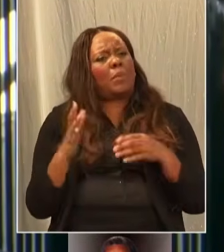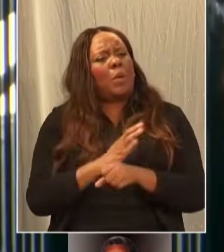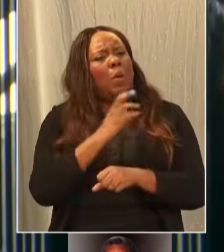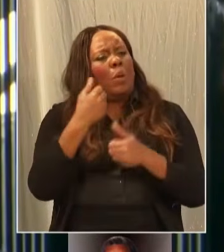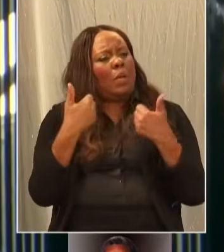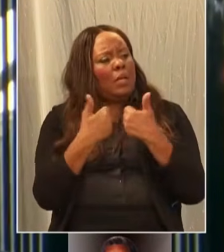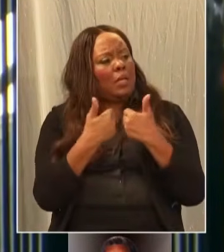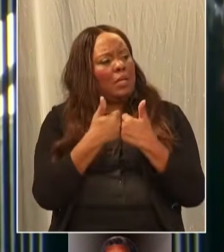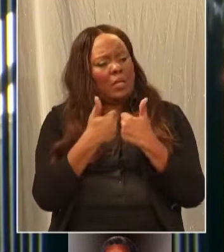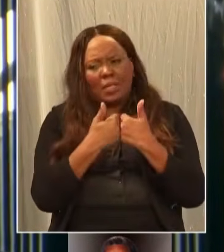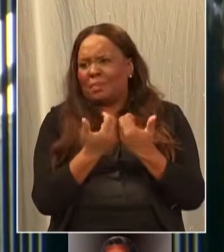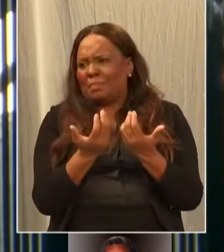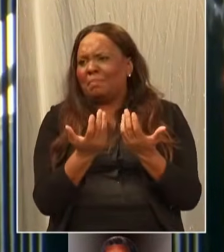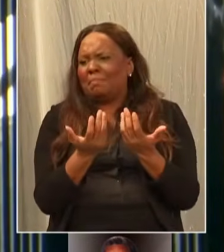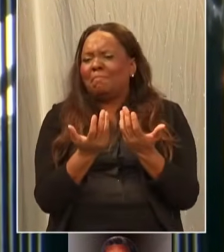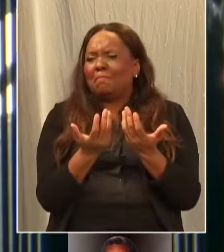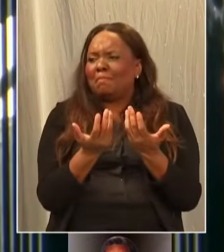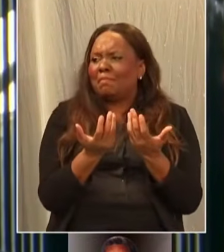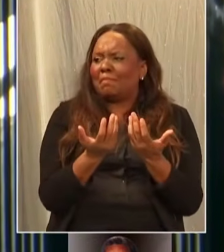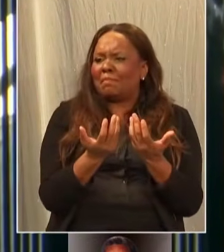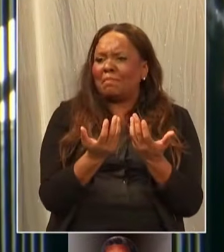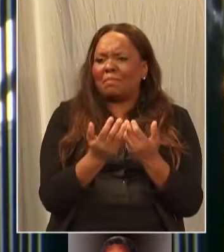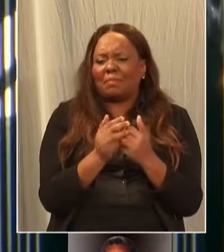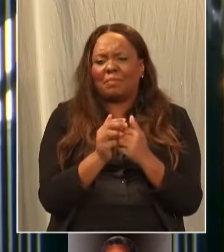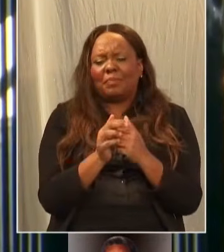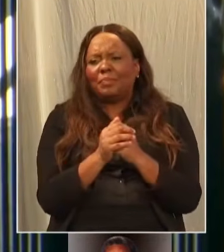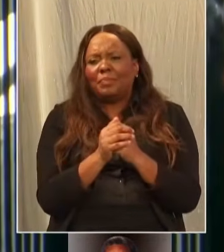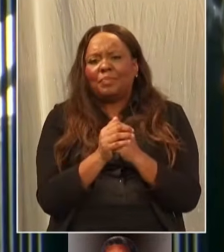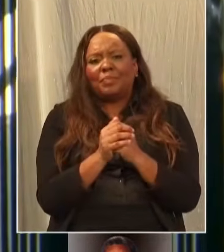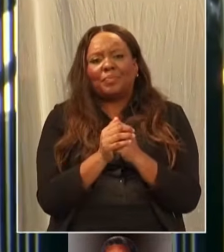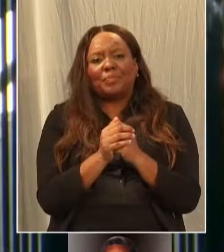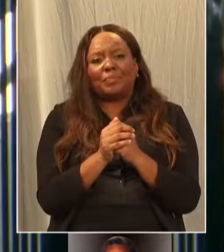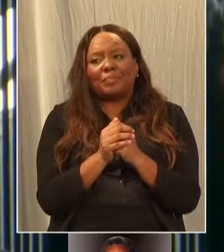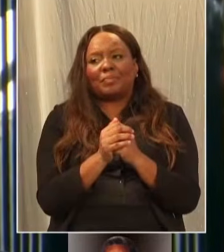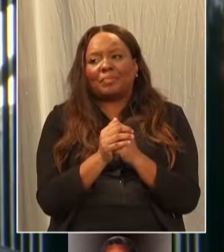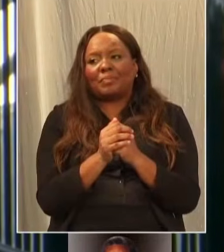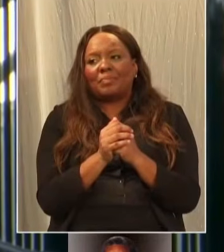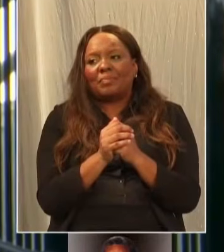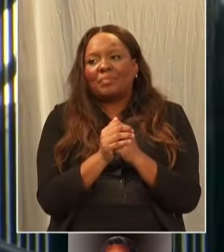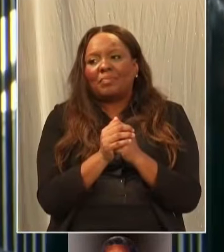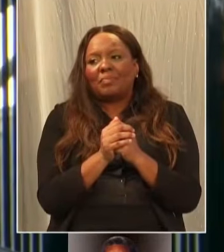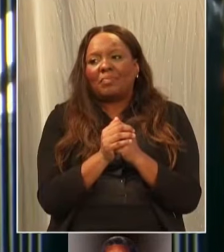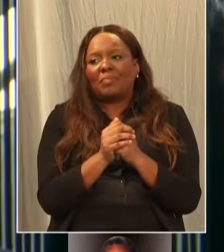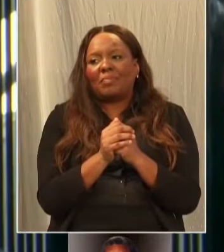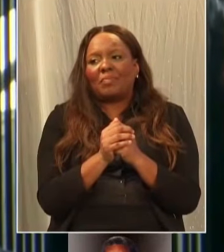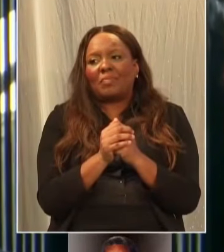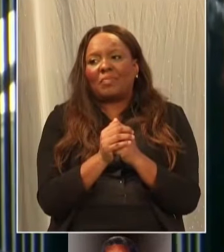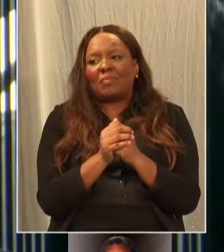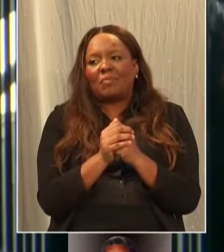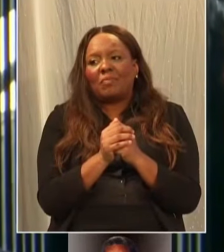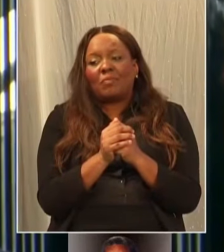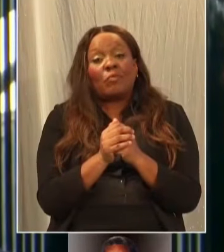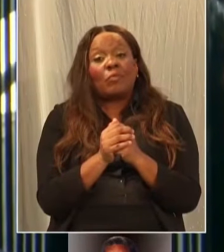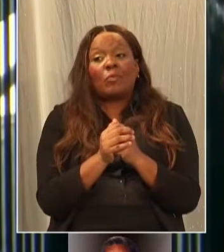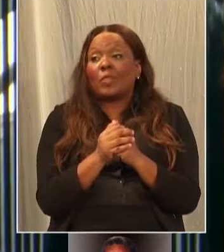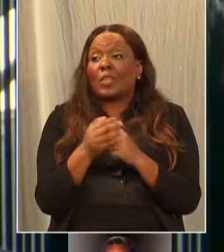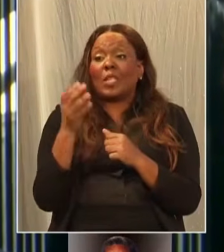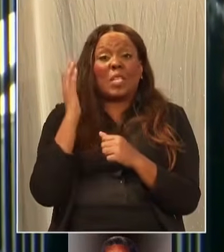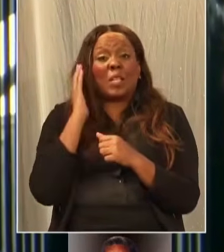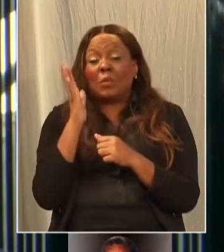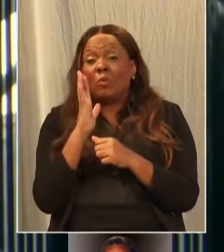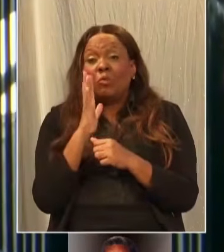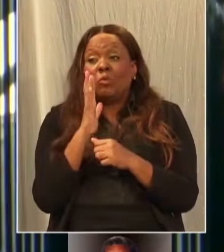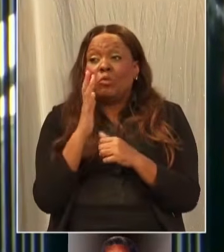before, an hour after, we would have missed 10,000 guineas. And I'm